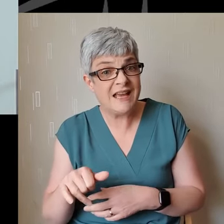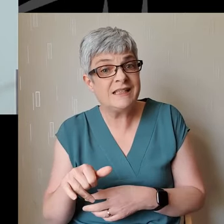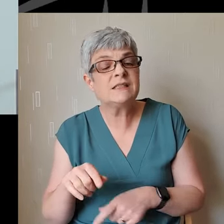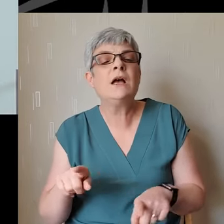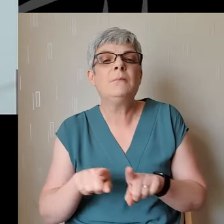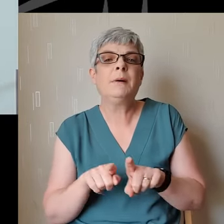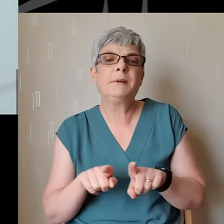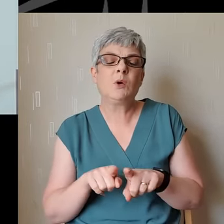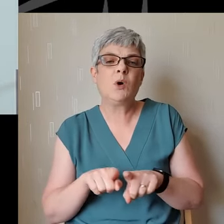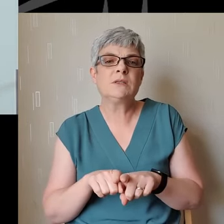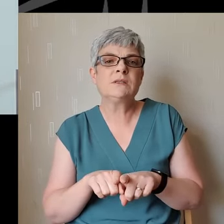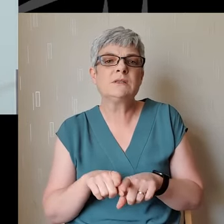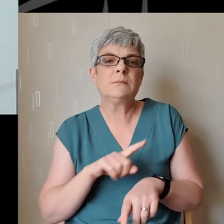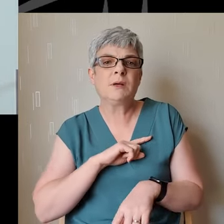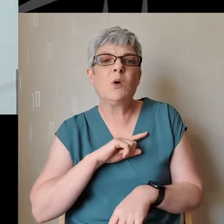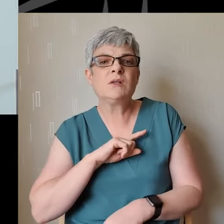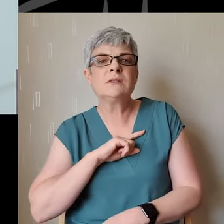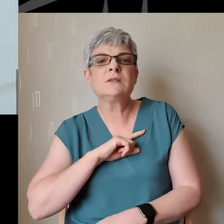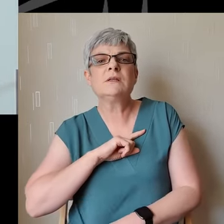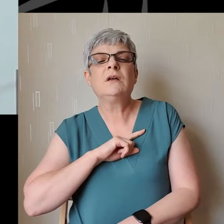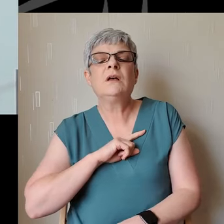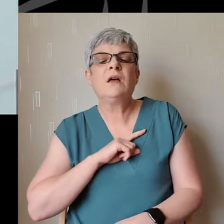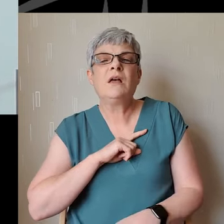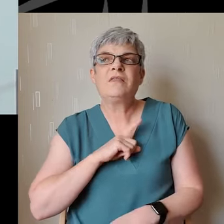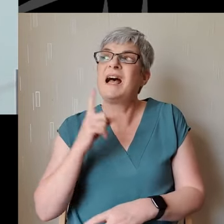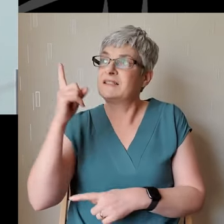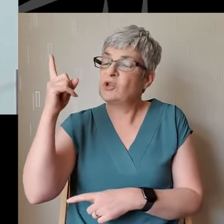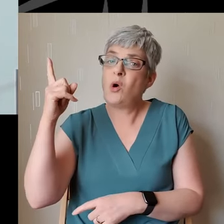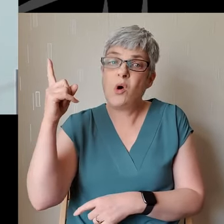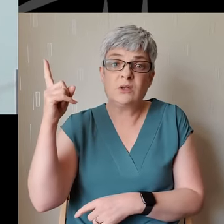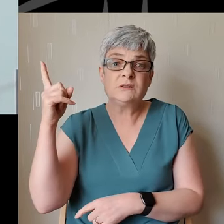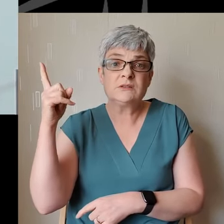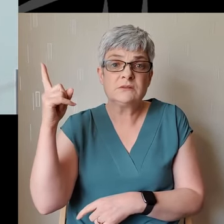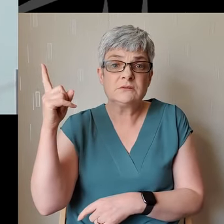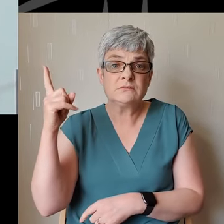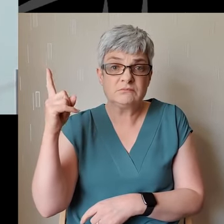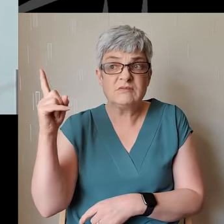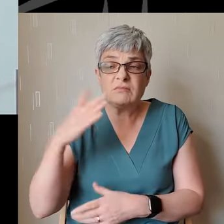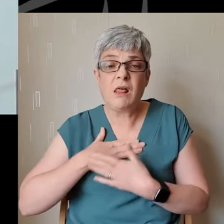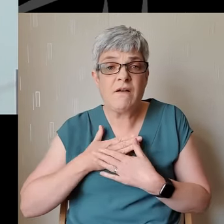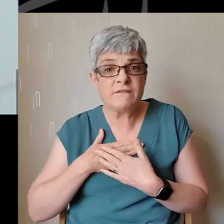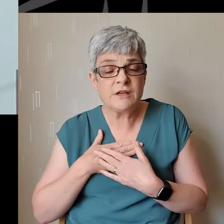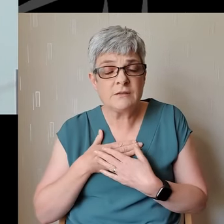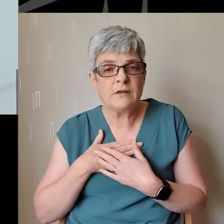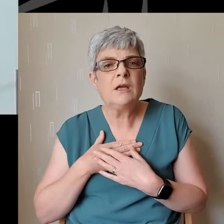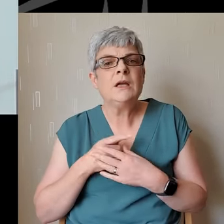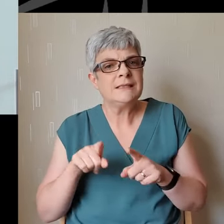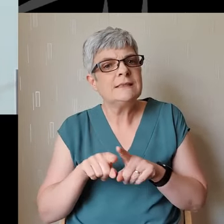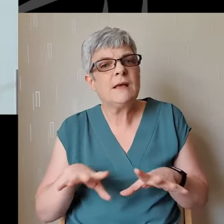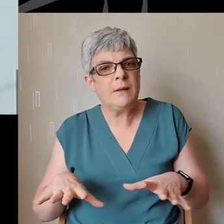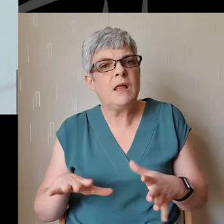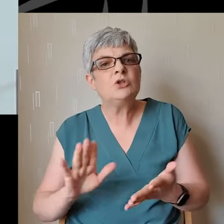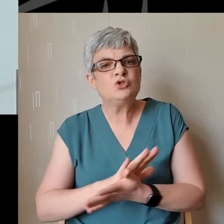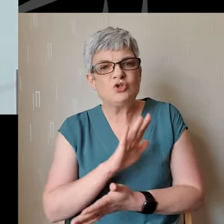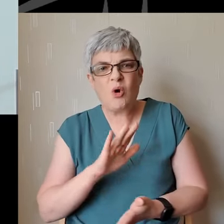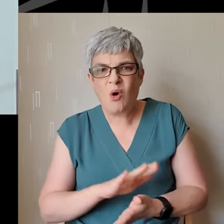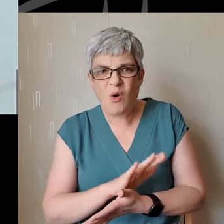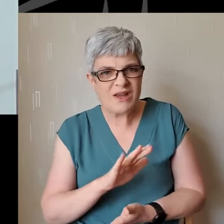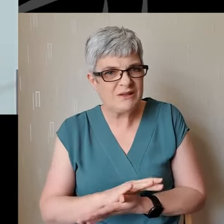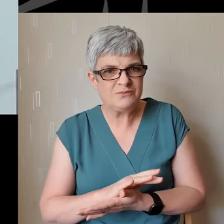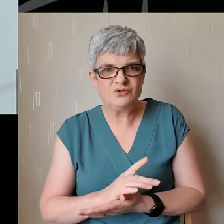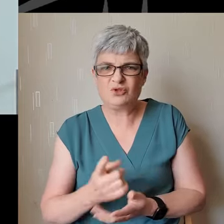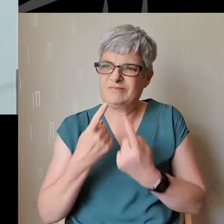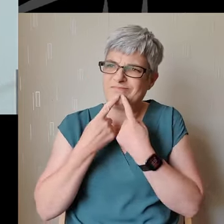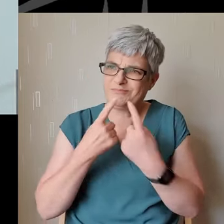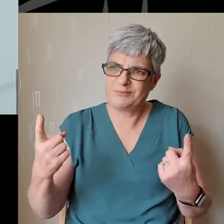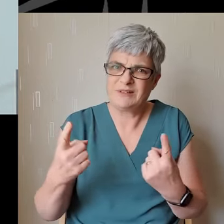also because love is who God is. And in a similar way, joy is not something that we should just simply be